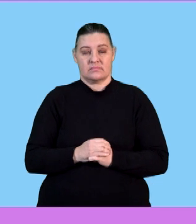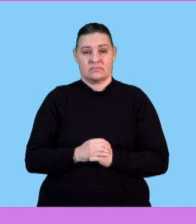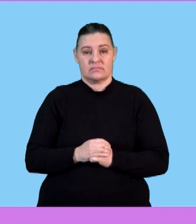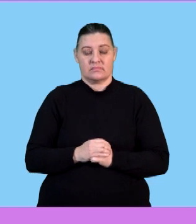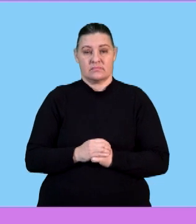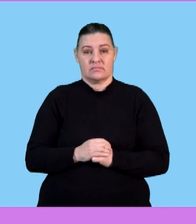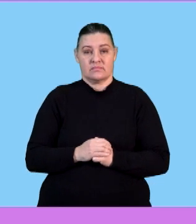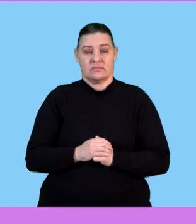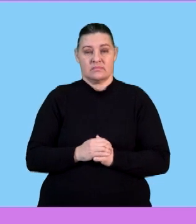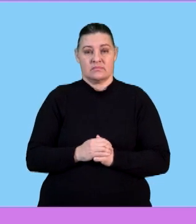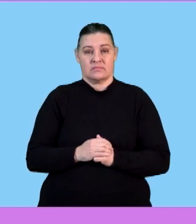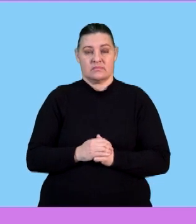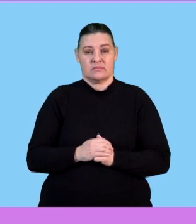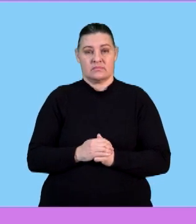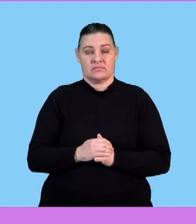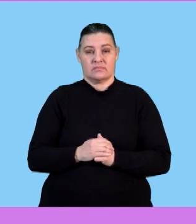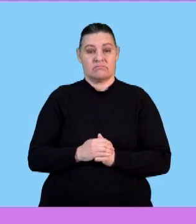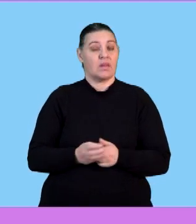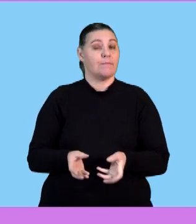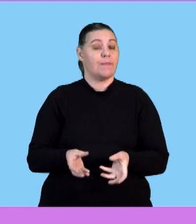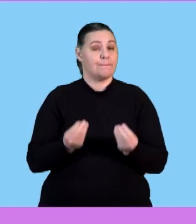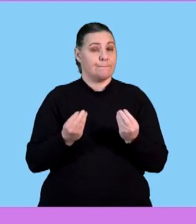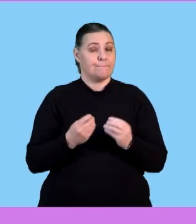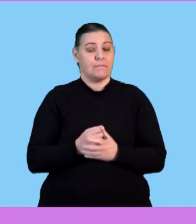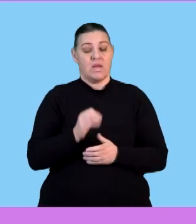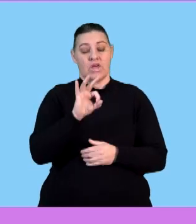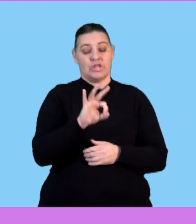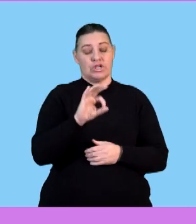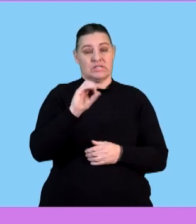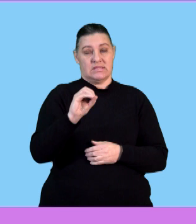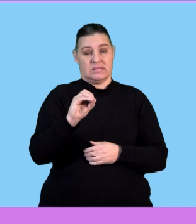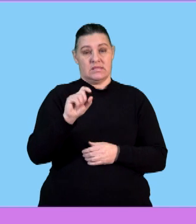by 100 gives me